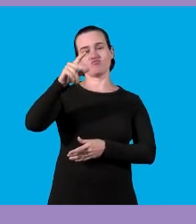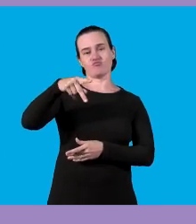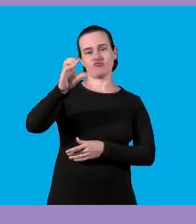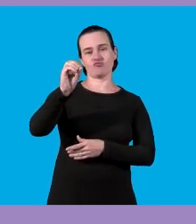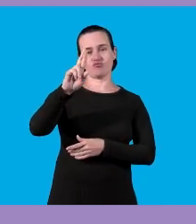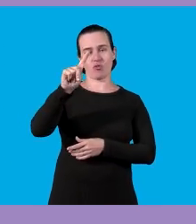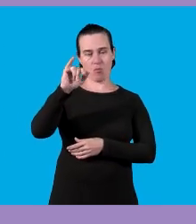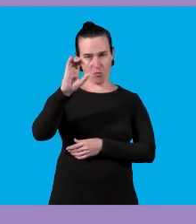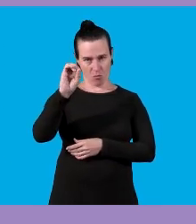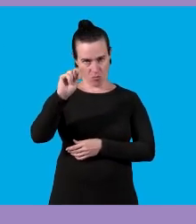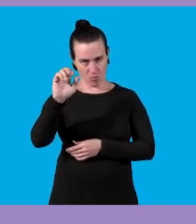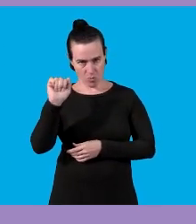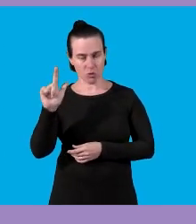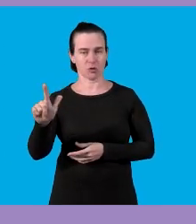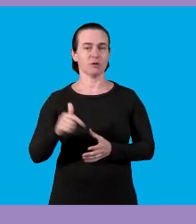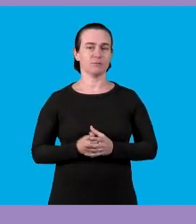are proportional.